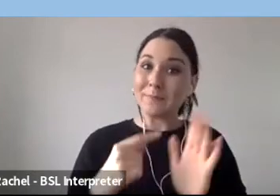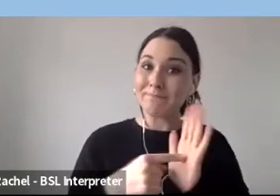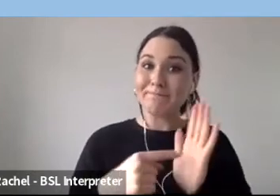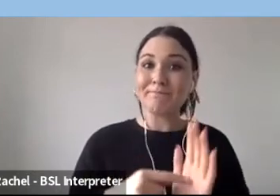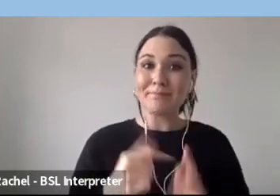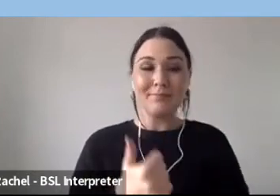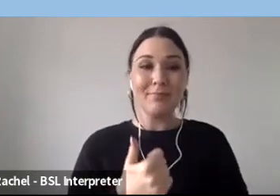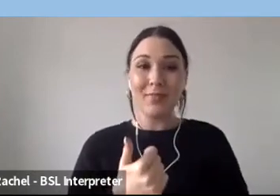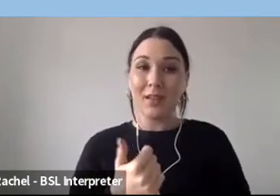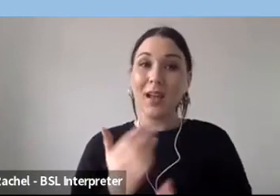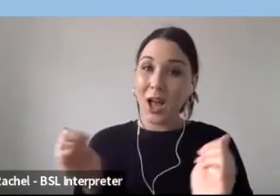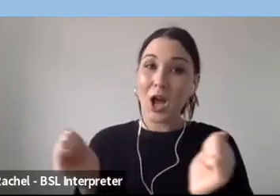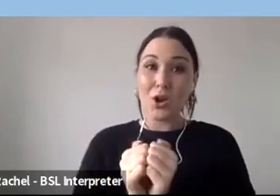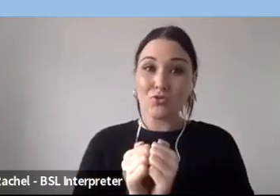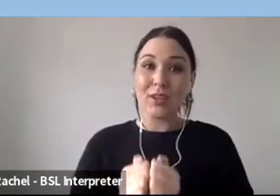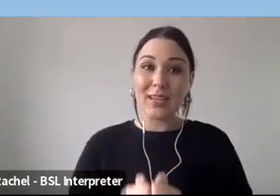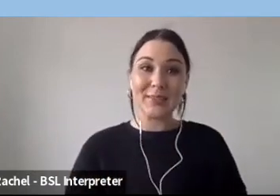yeah, we completely agree.